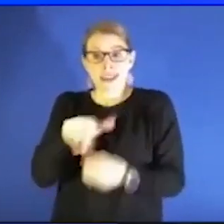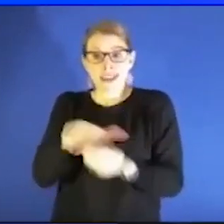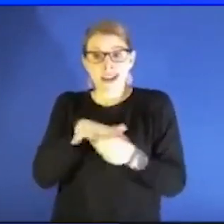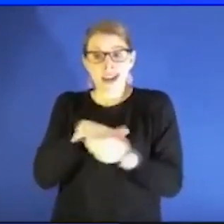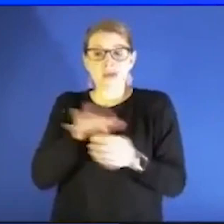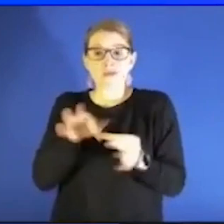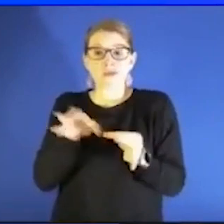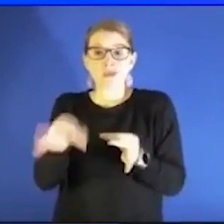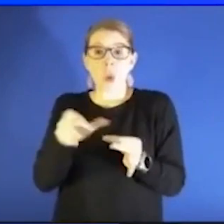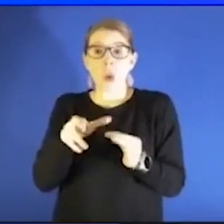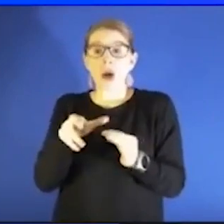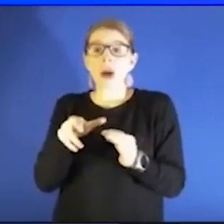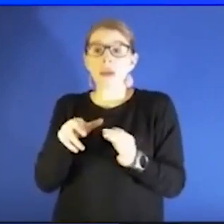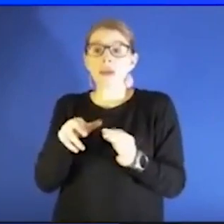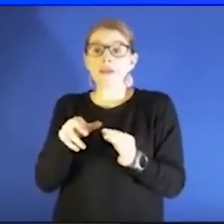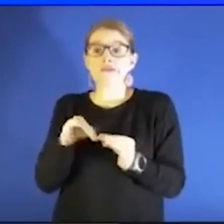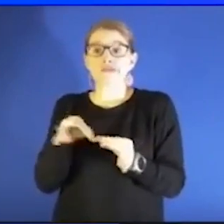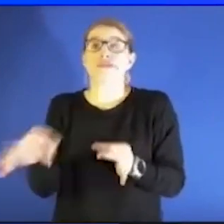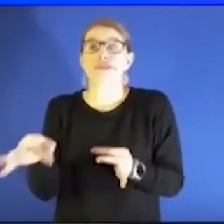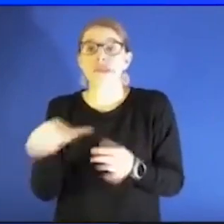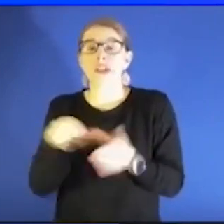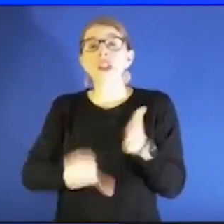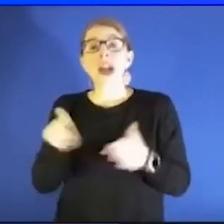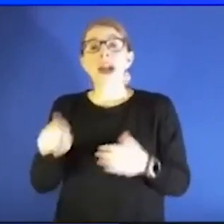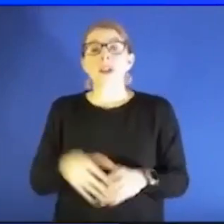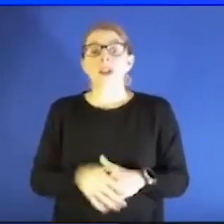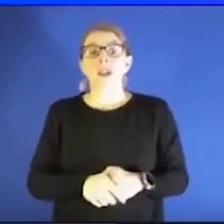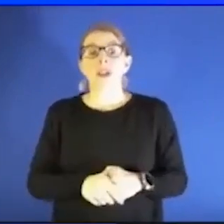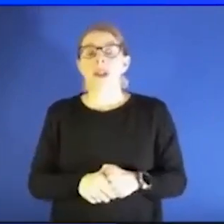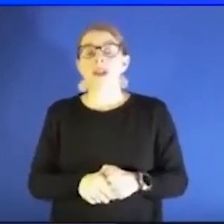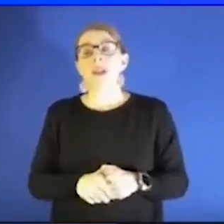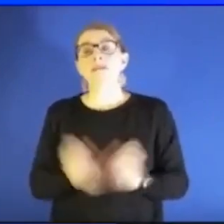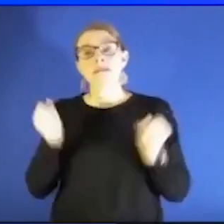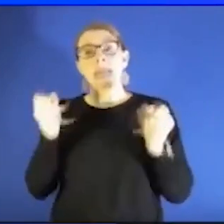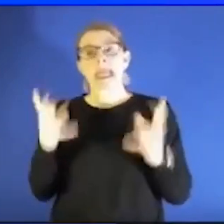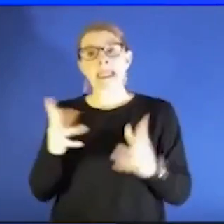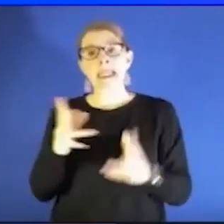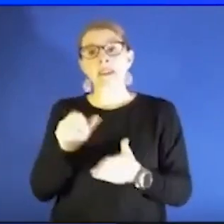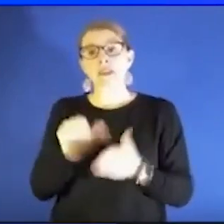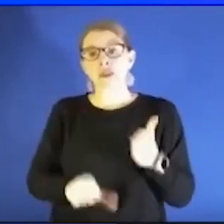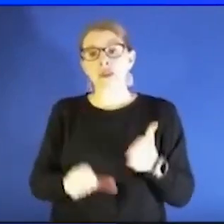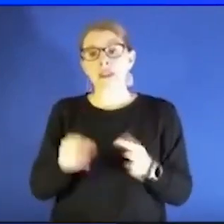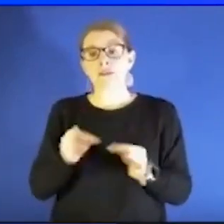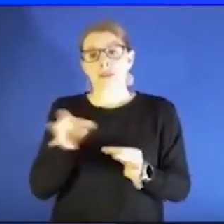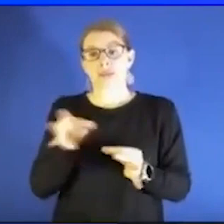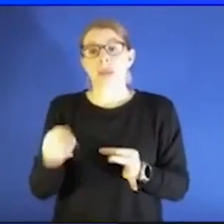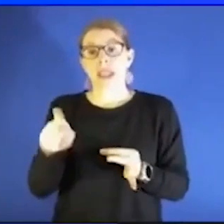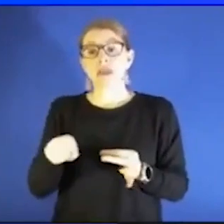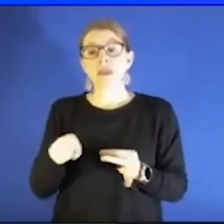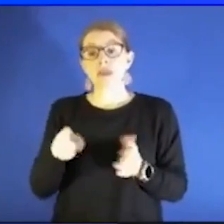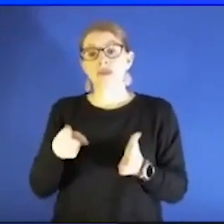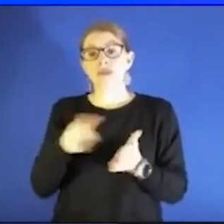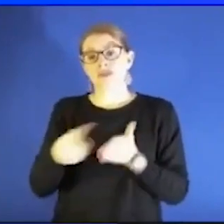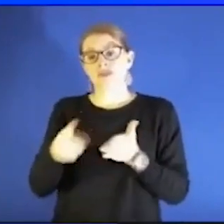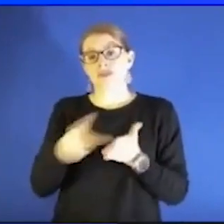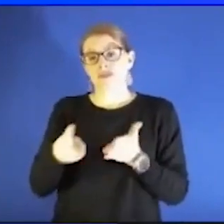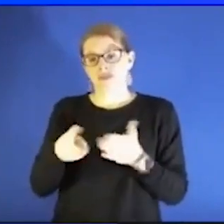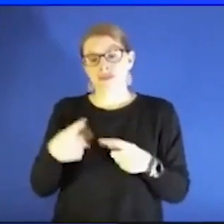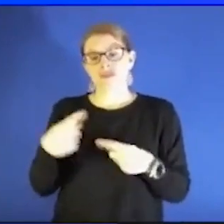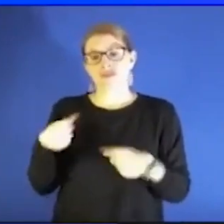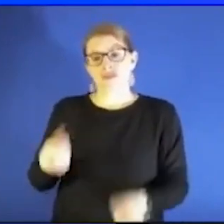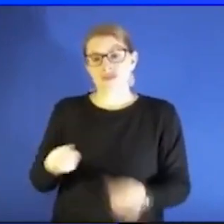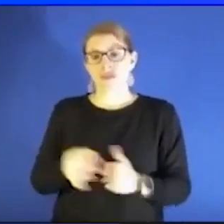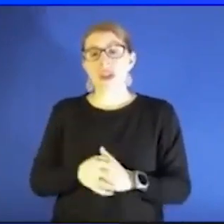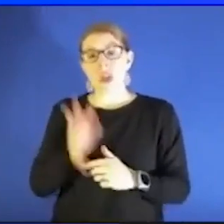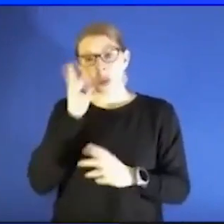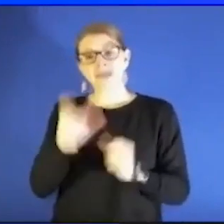defer surgeries, a large number of those surgeries over the past couple of weeks, and likely will continue for